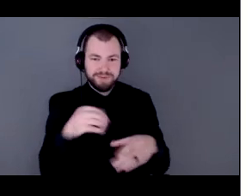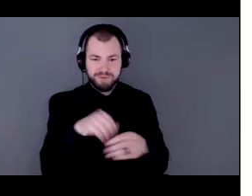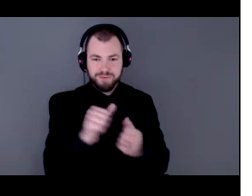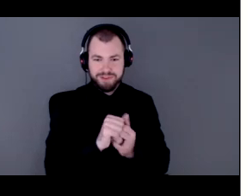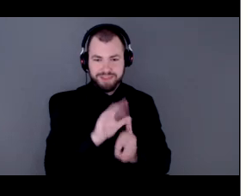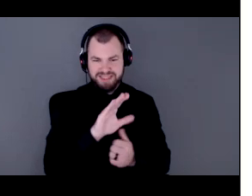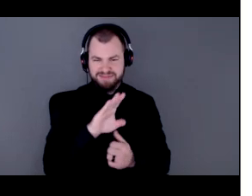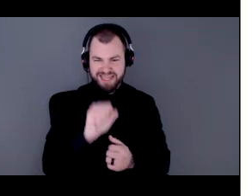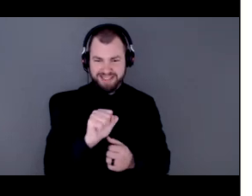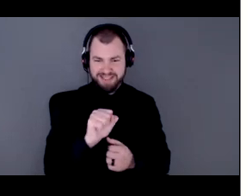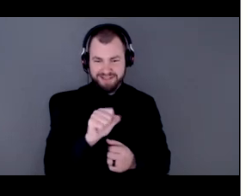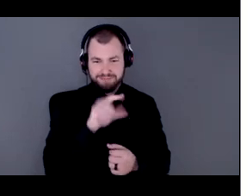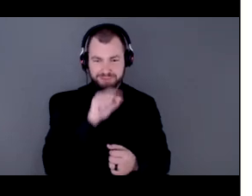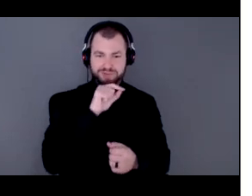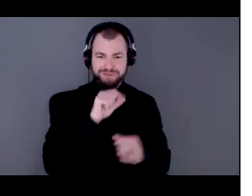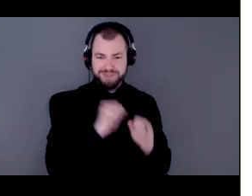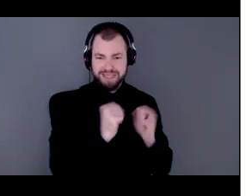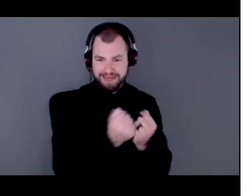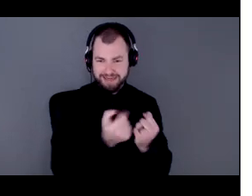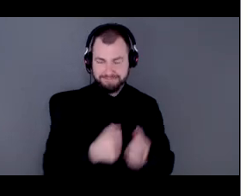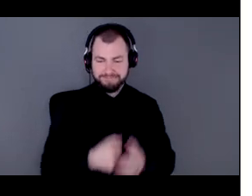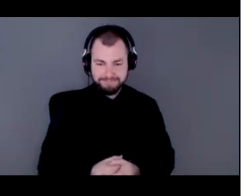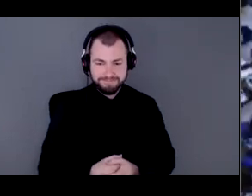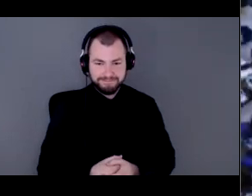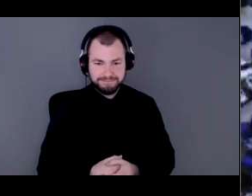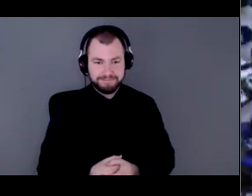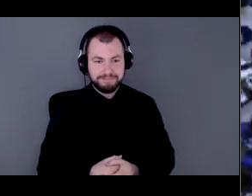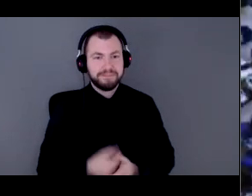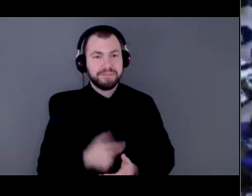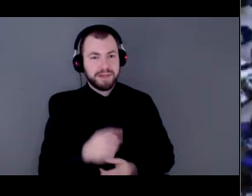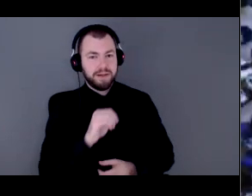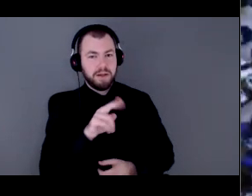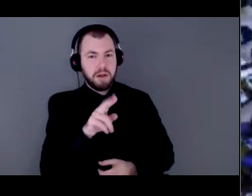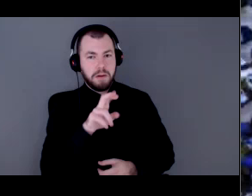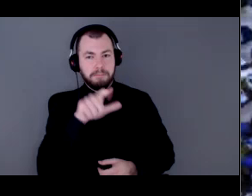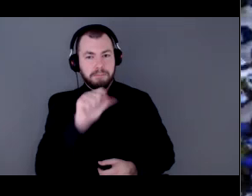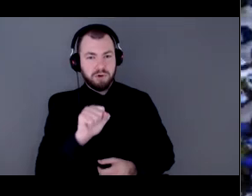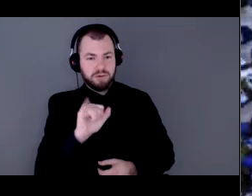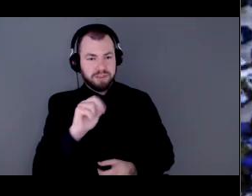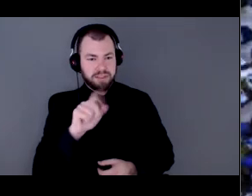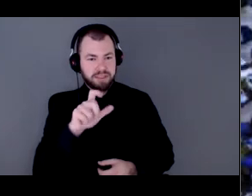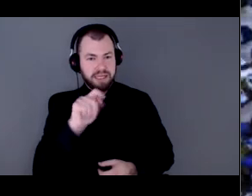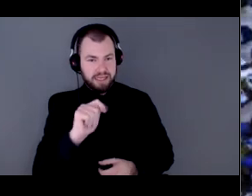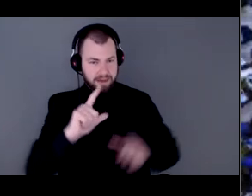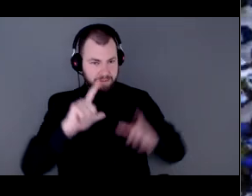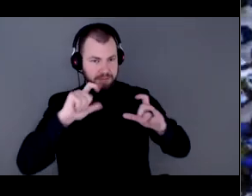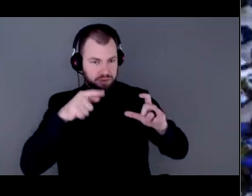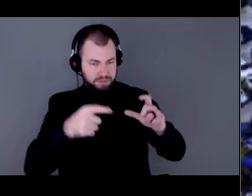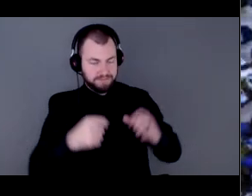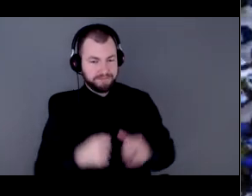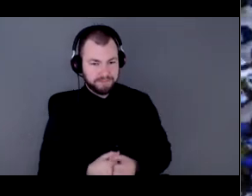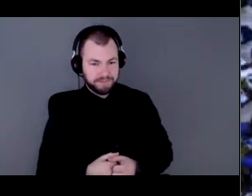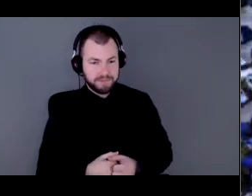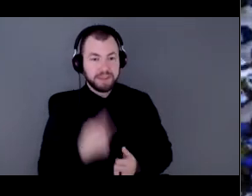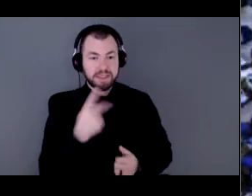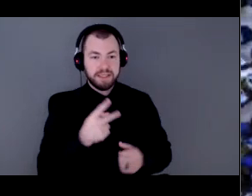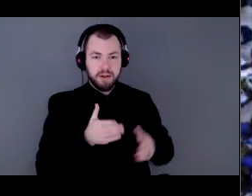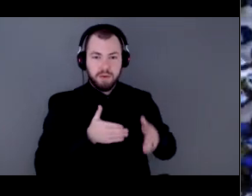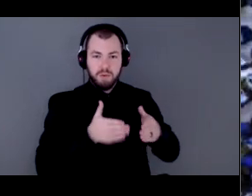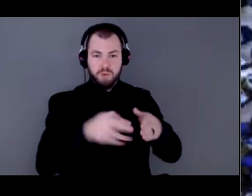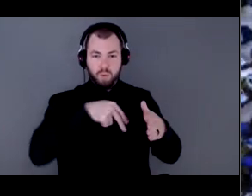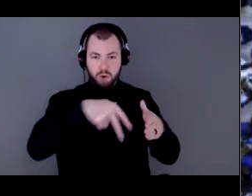Next slide. So this is Merle's Inlet. This is on the inlet itself. The boardwalk that you see here, it's called the